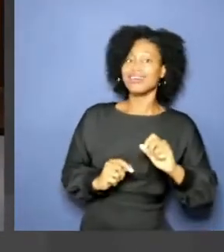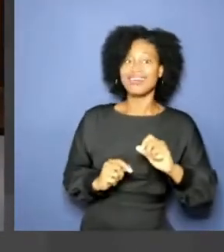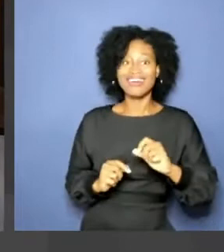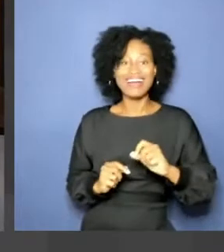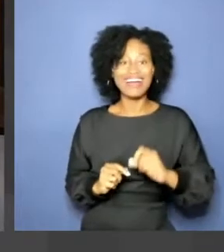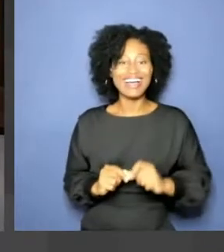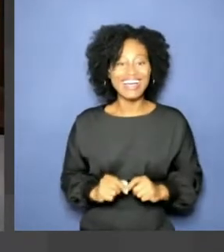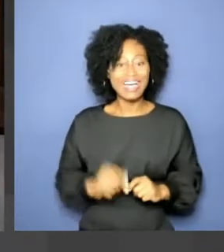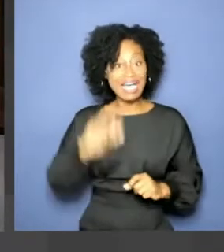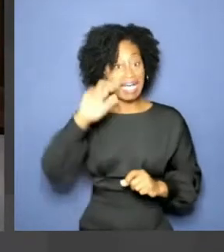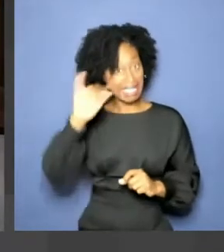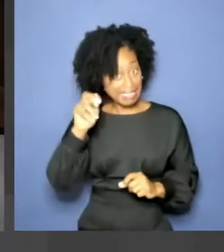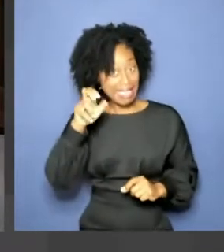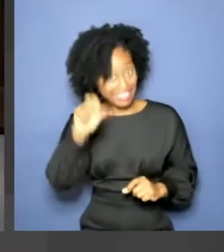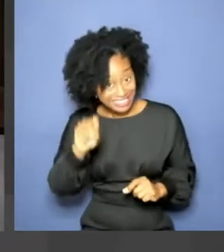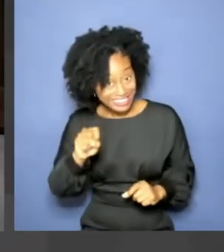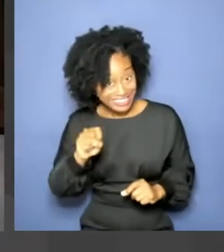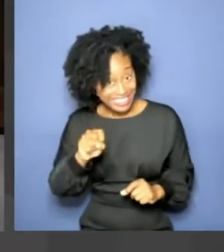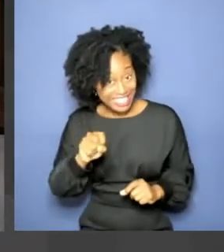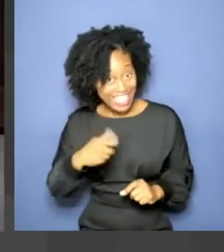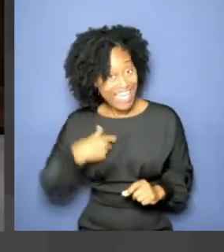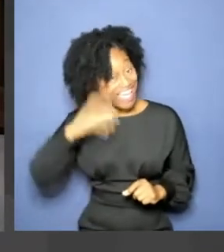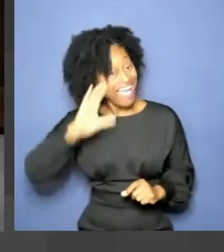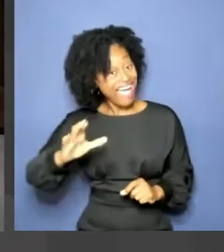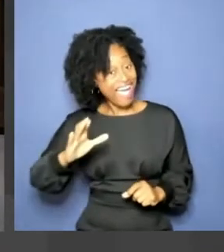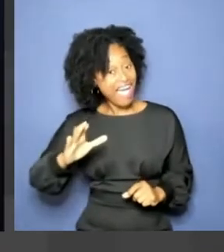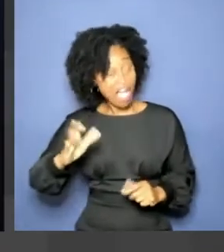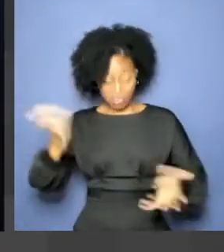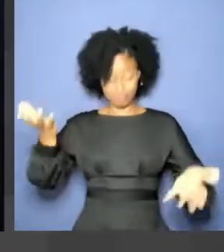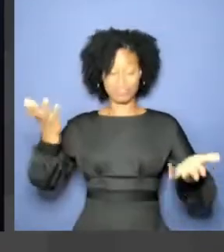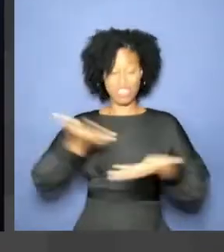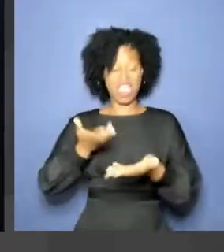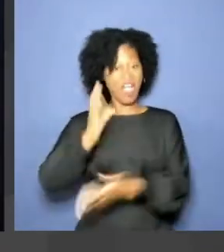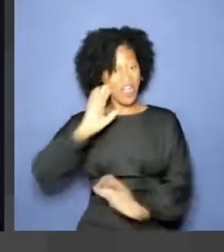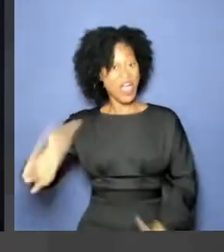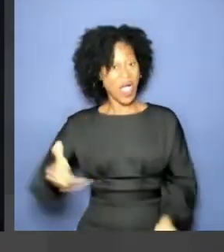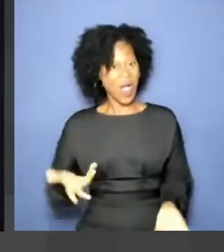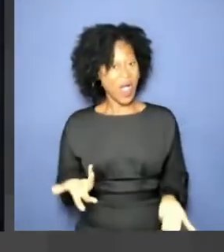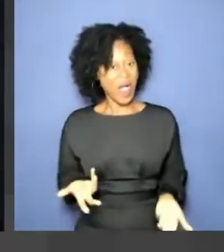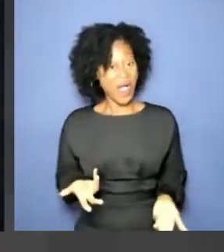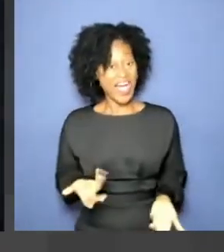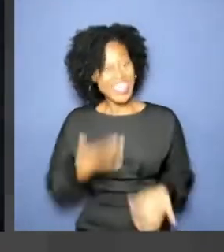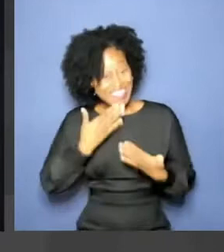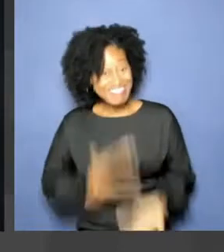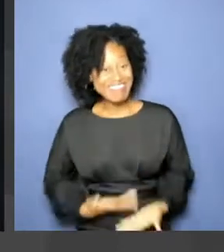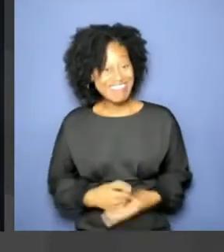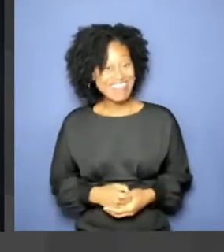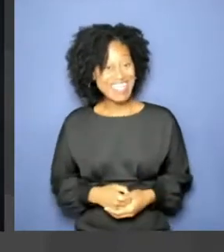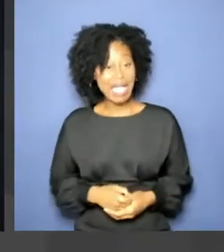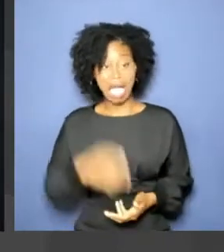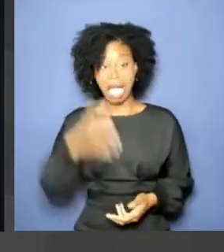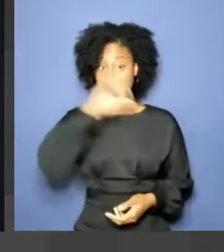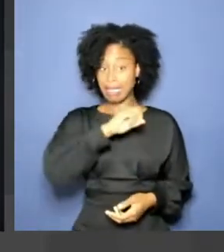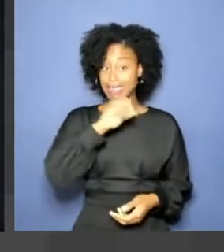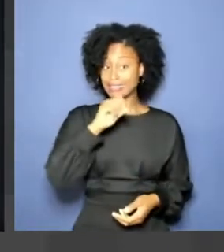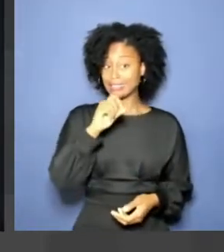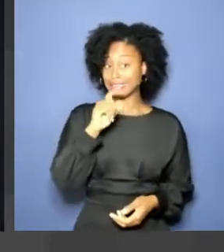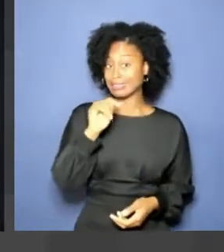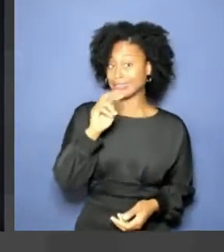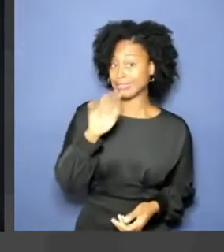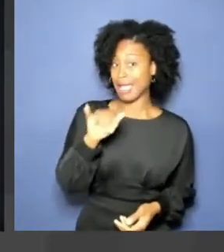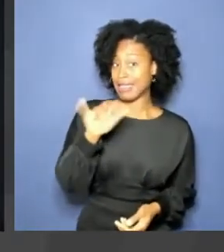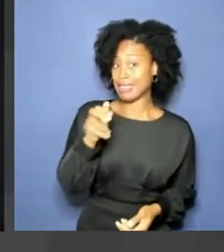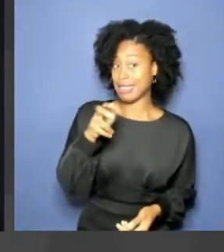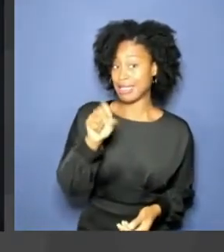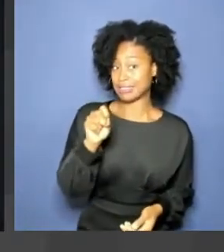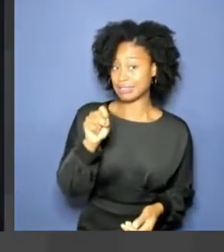Jens, you're here. Hi, Boo. Hello. Hello. Welcome. Thank you. I guess Tiny Jens sent you